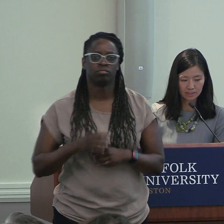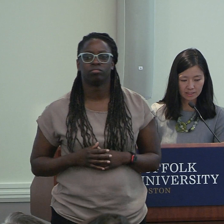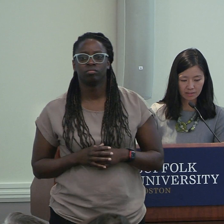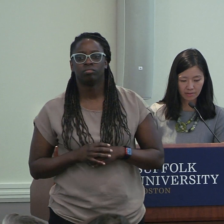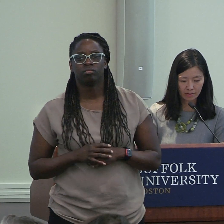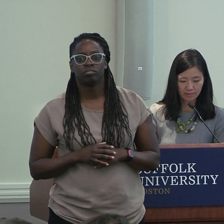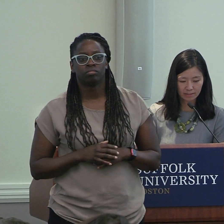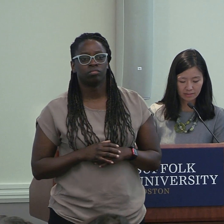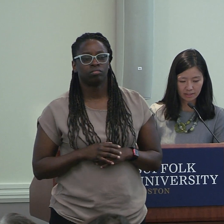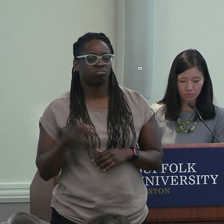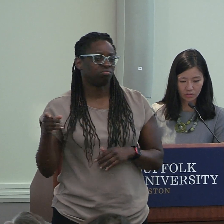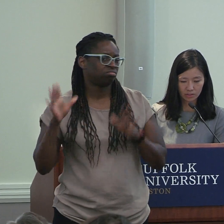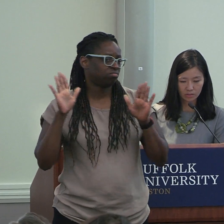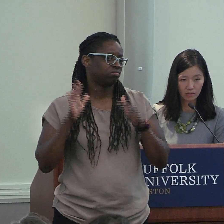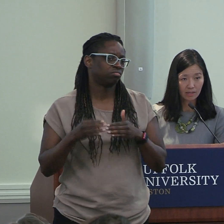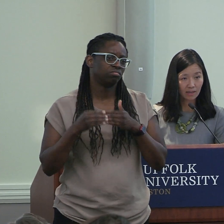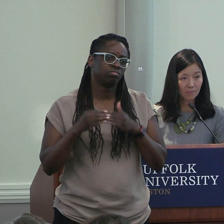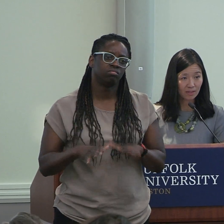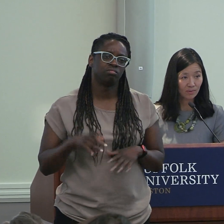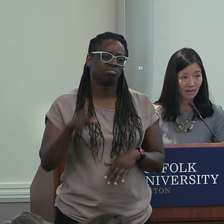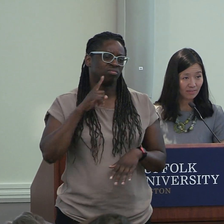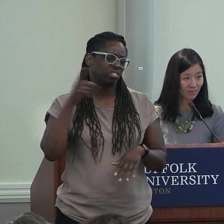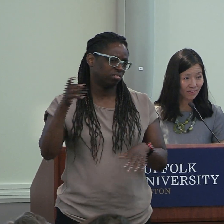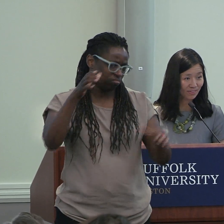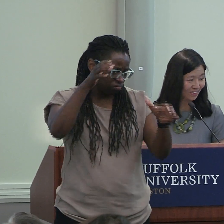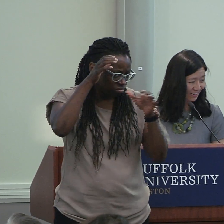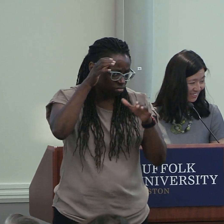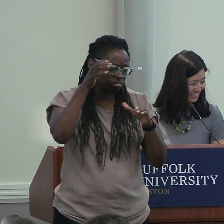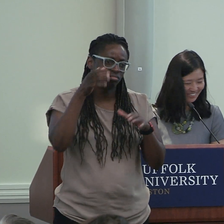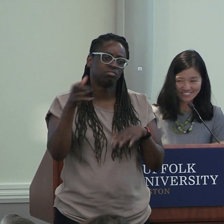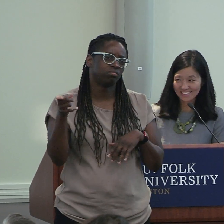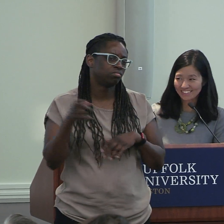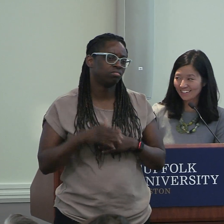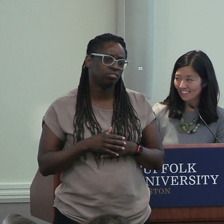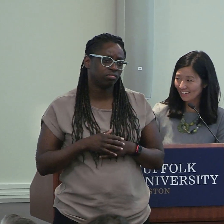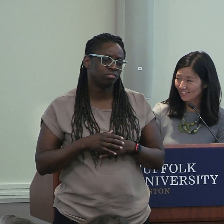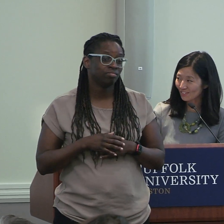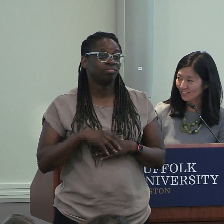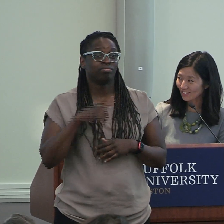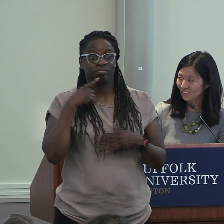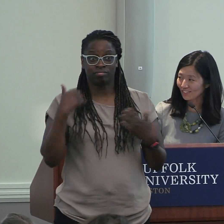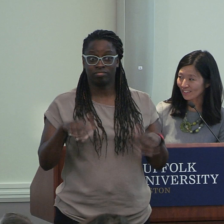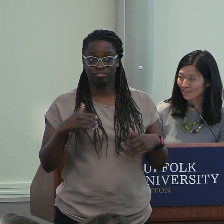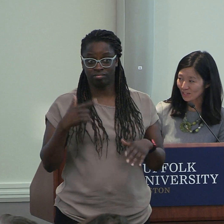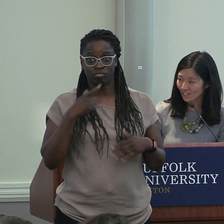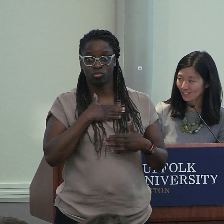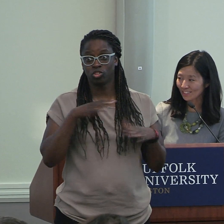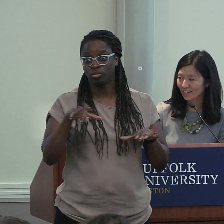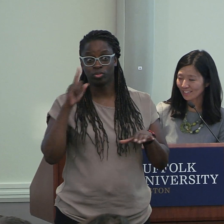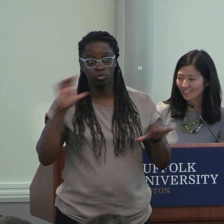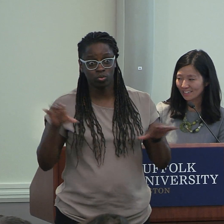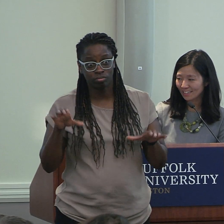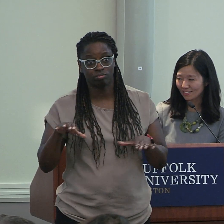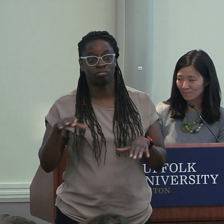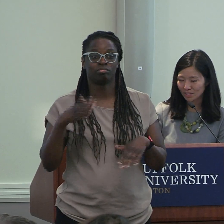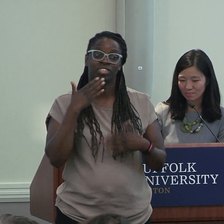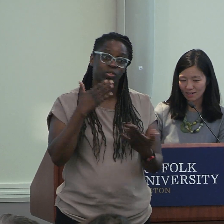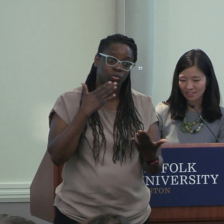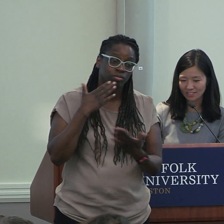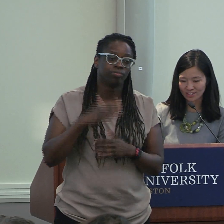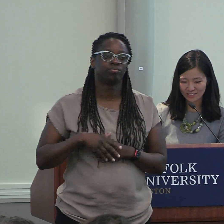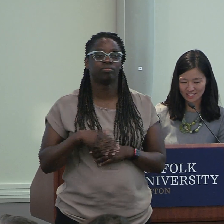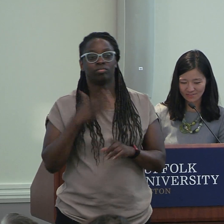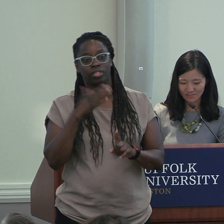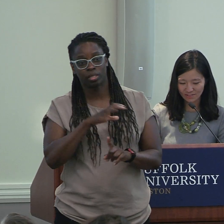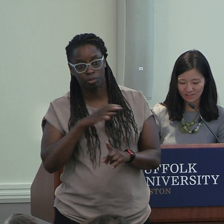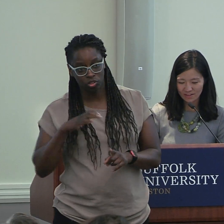and expertise that are there, like Laura. So thank you to everyone for all that you do, and thank you especially to the commissioners and Commissioner